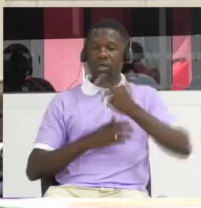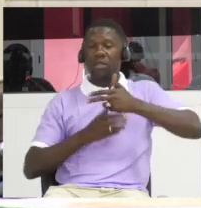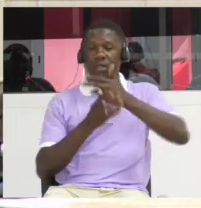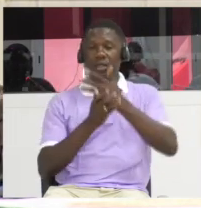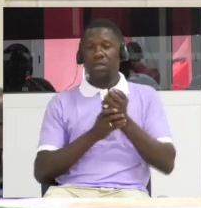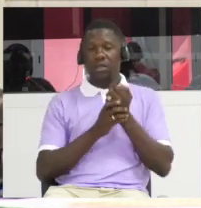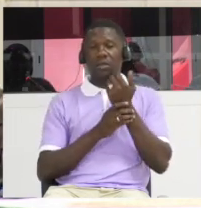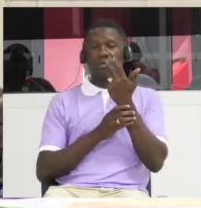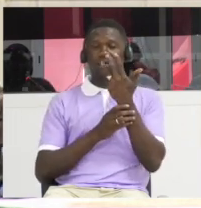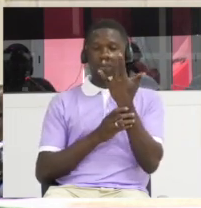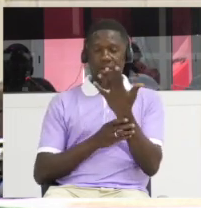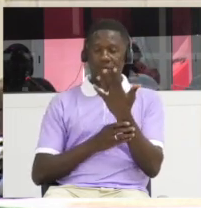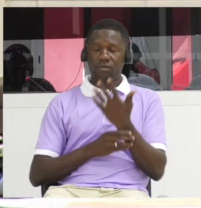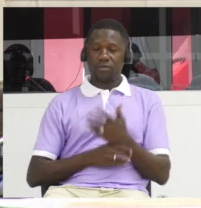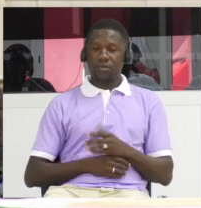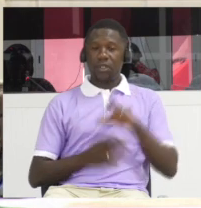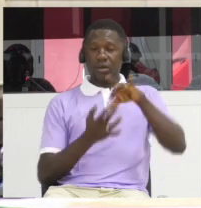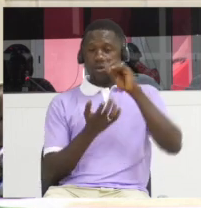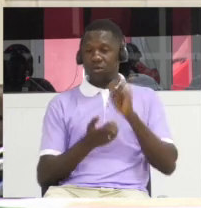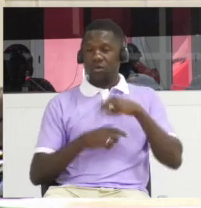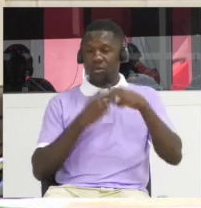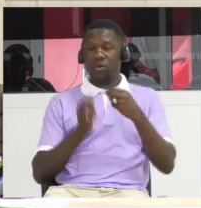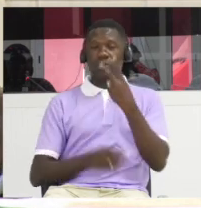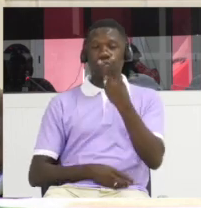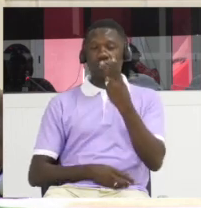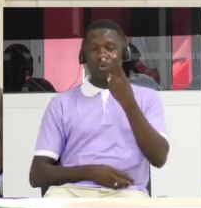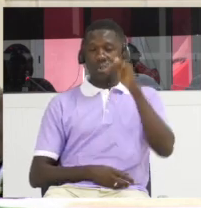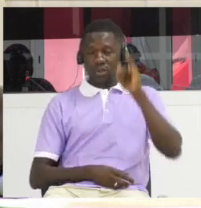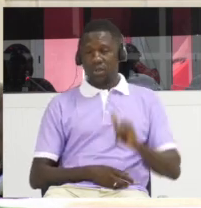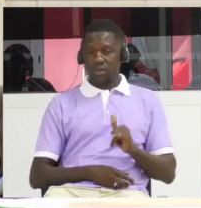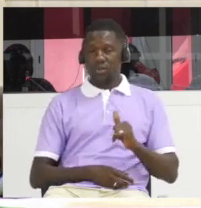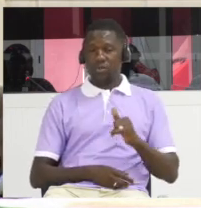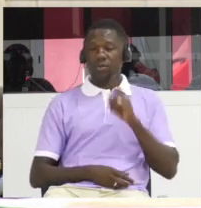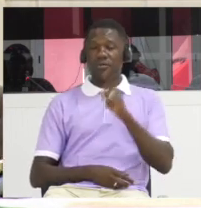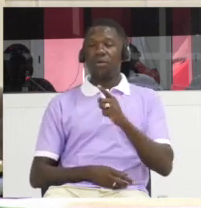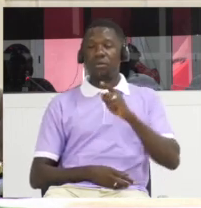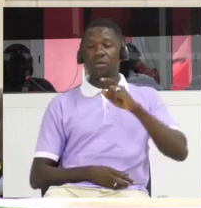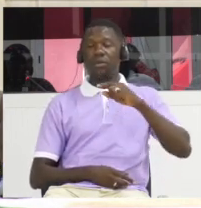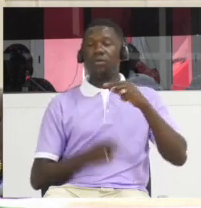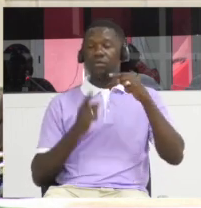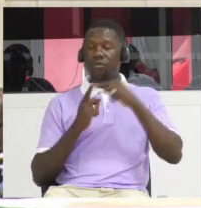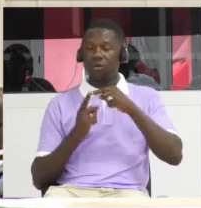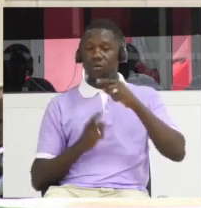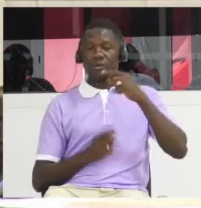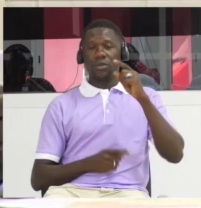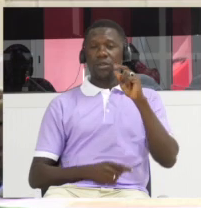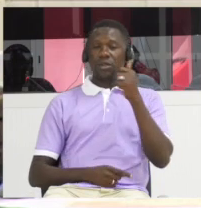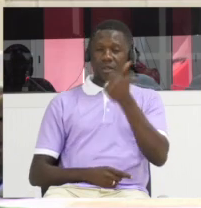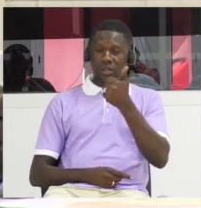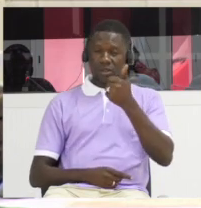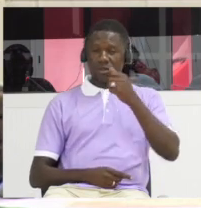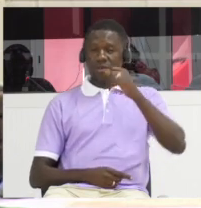1985. The appointment is for a period of 2 years with effect from 6th June